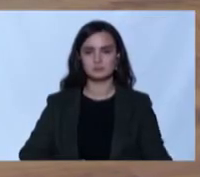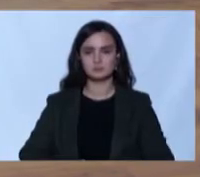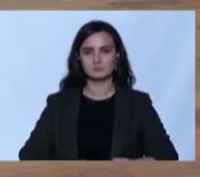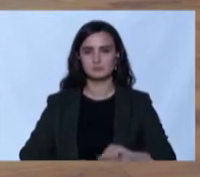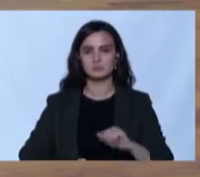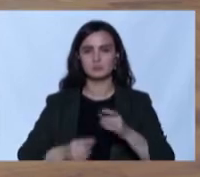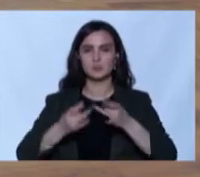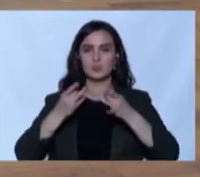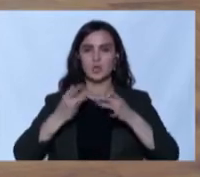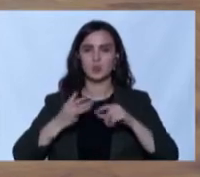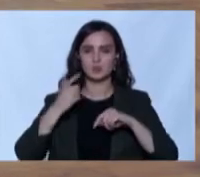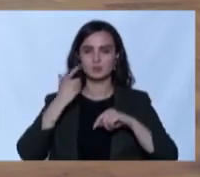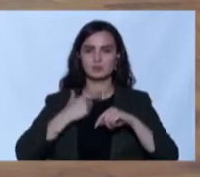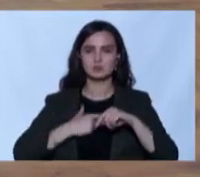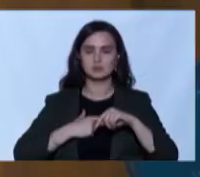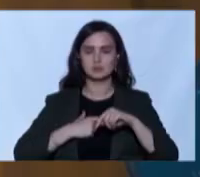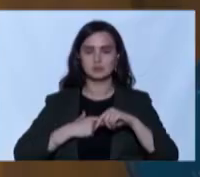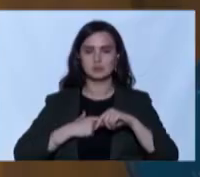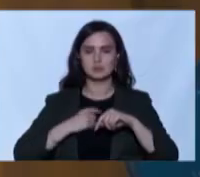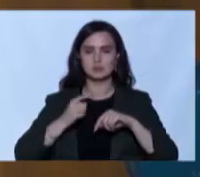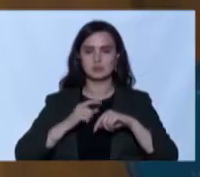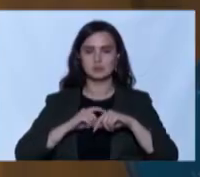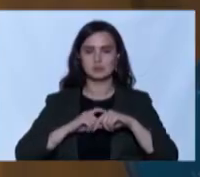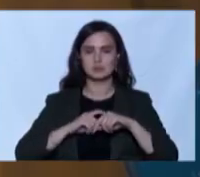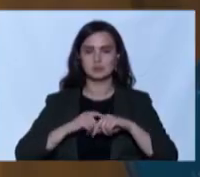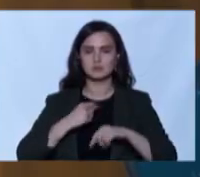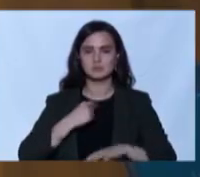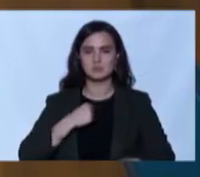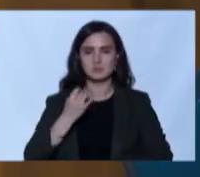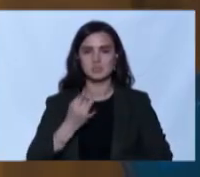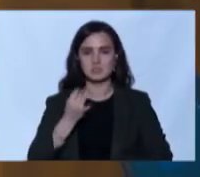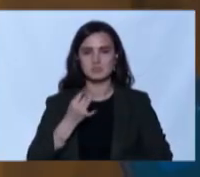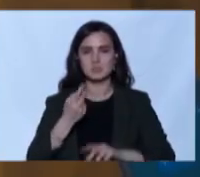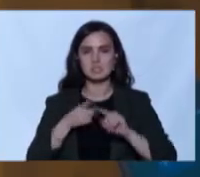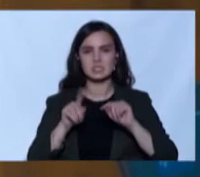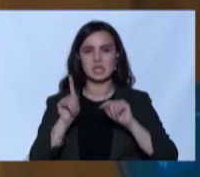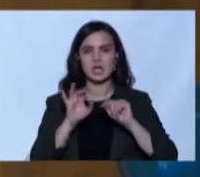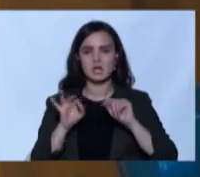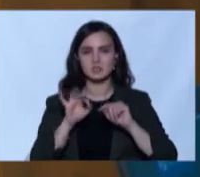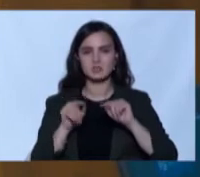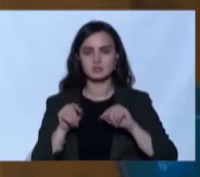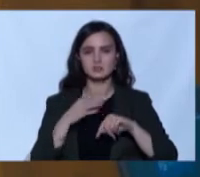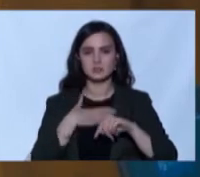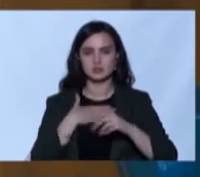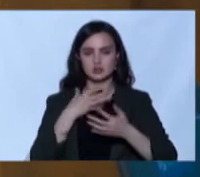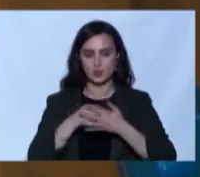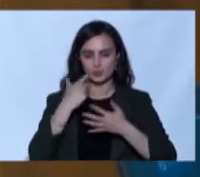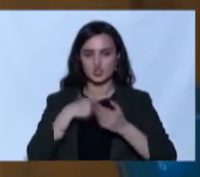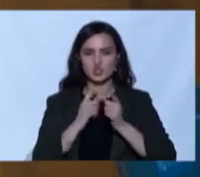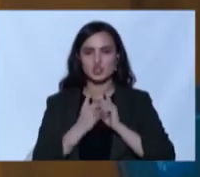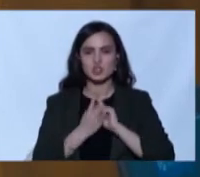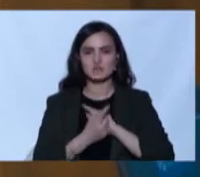just evil or just something to be fought off. I wonder if that says something about our